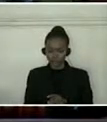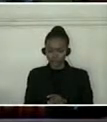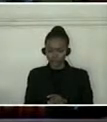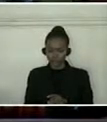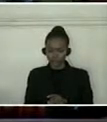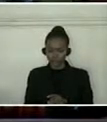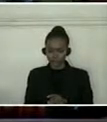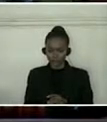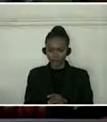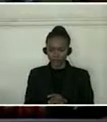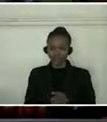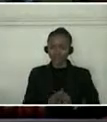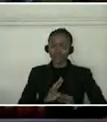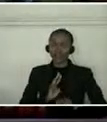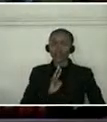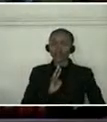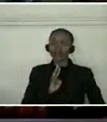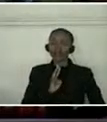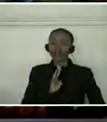oh